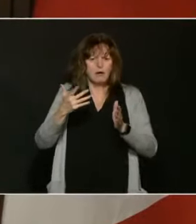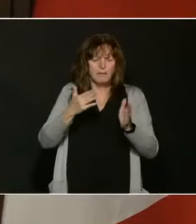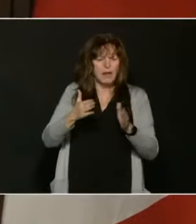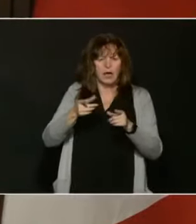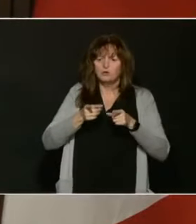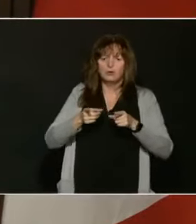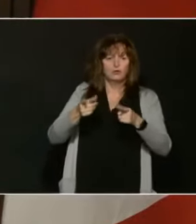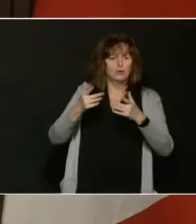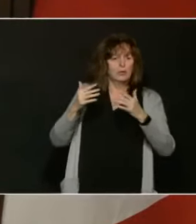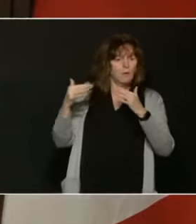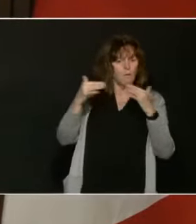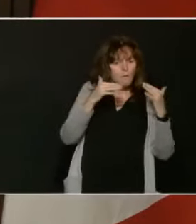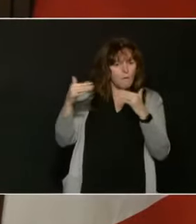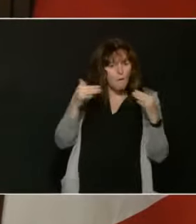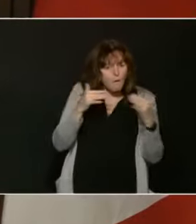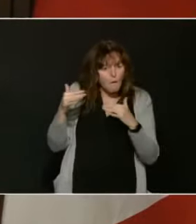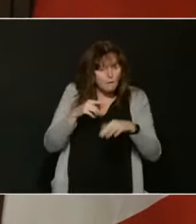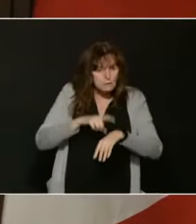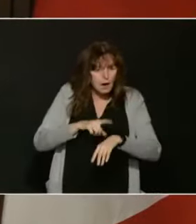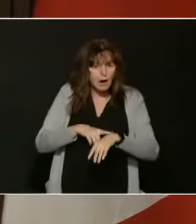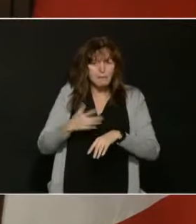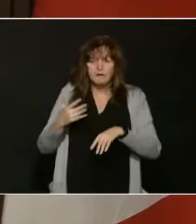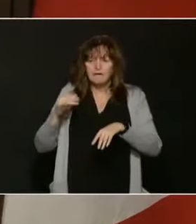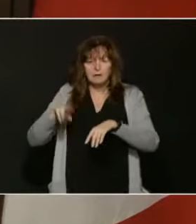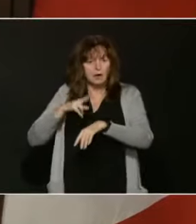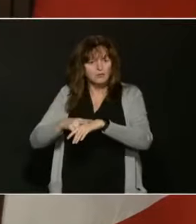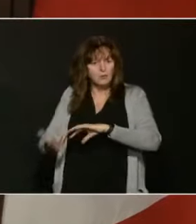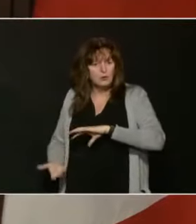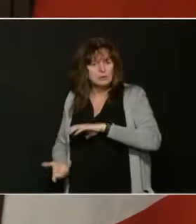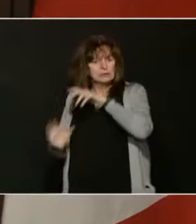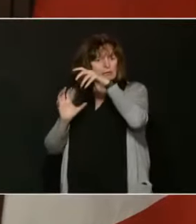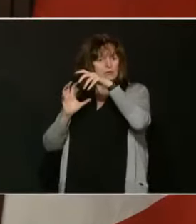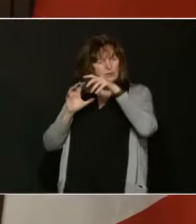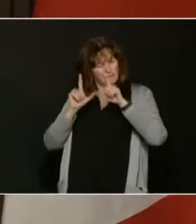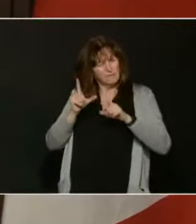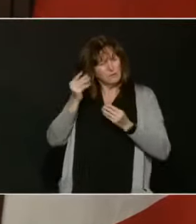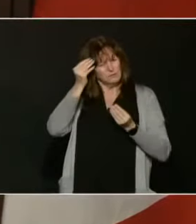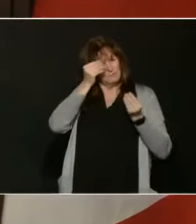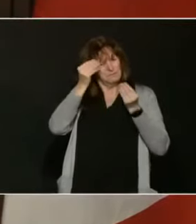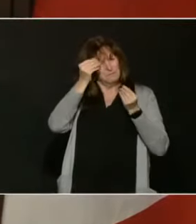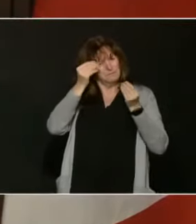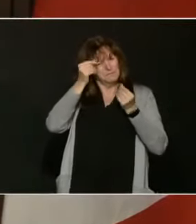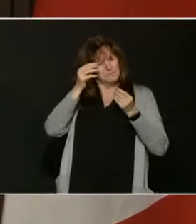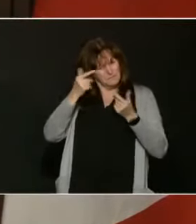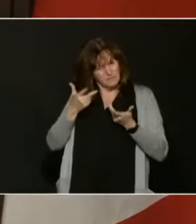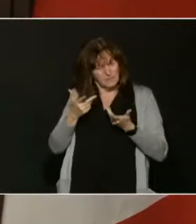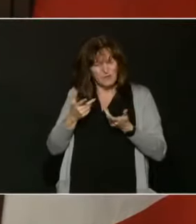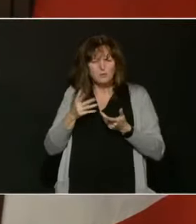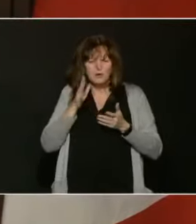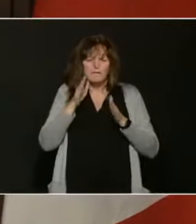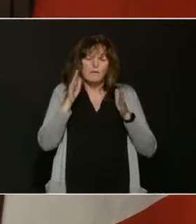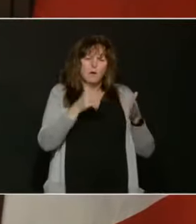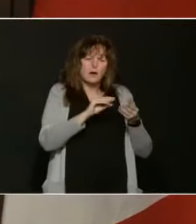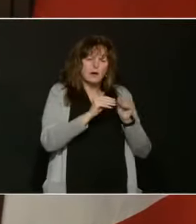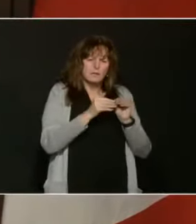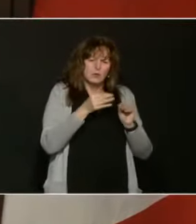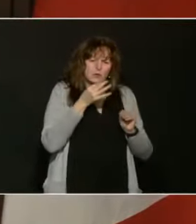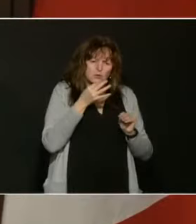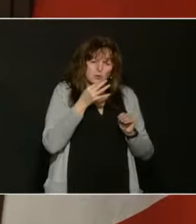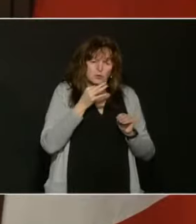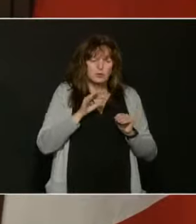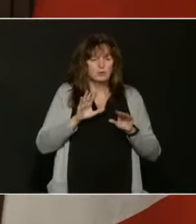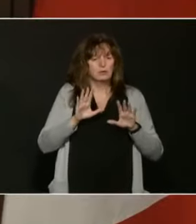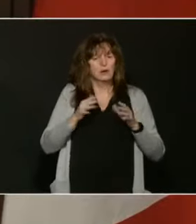as background, let's get into the numbers. And my apologies again, but when we do present the slides, the sign language translation will disappear. It will